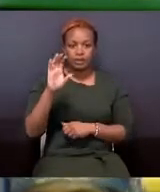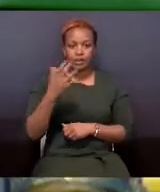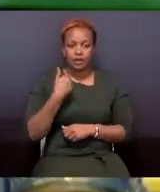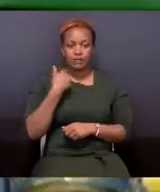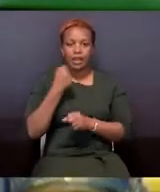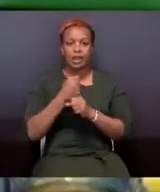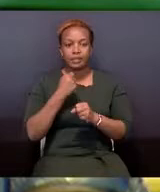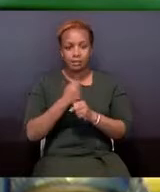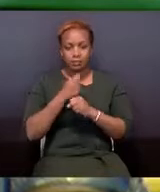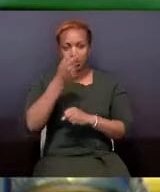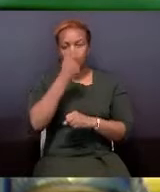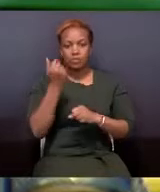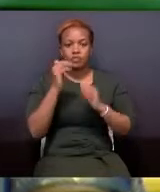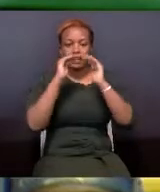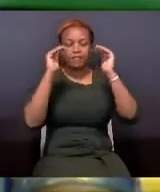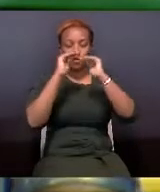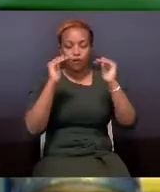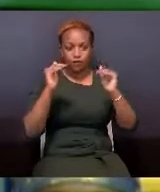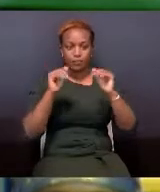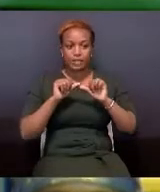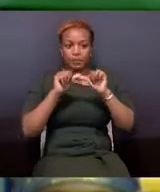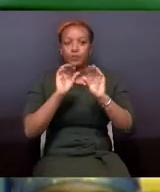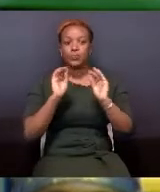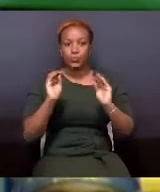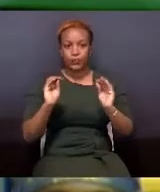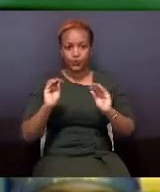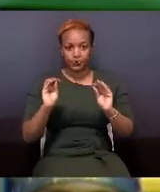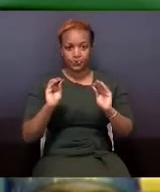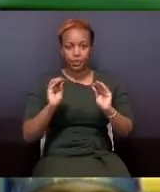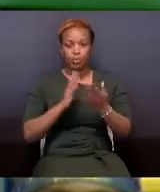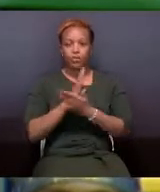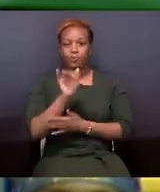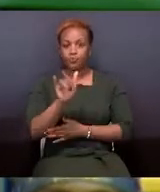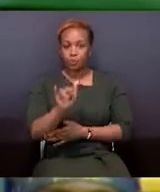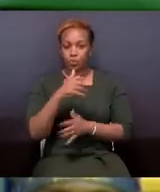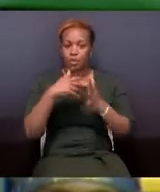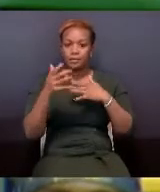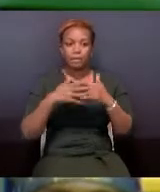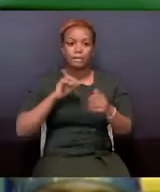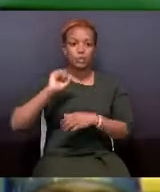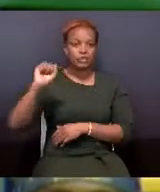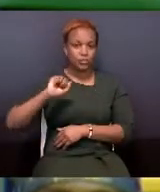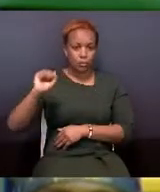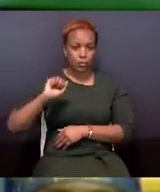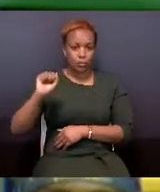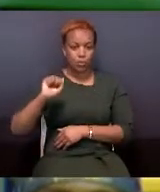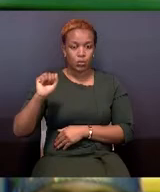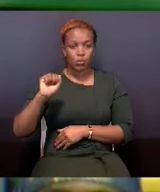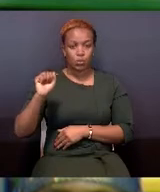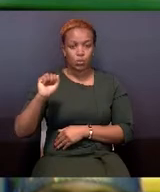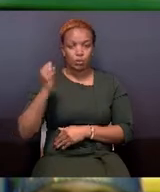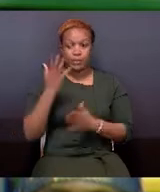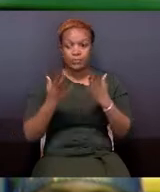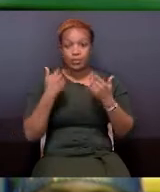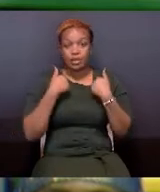because of the level of instability there is, you know? So those kind of hindrances on our continent, whether it's political, whatever the case might be, they are